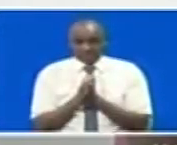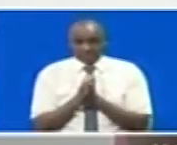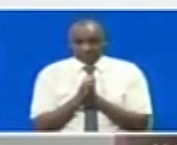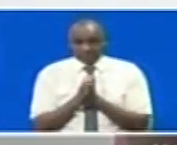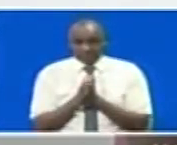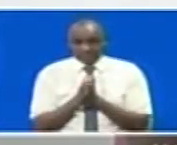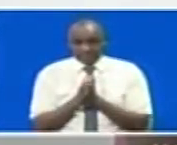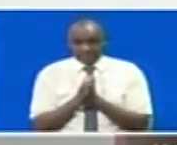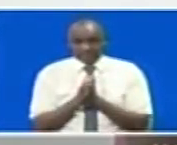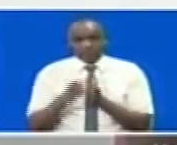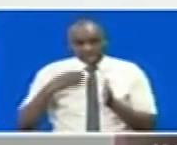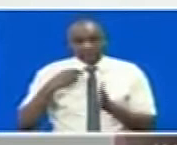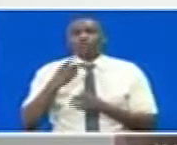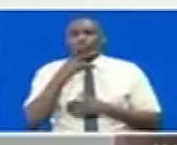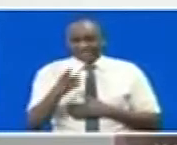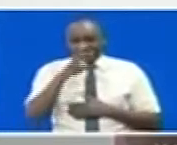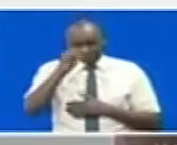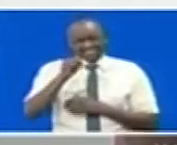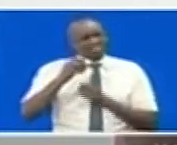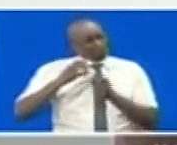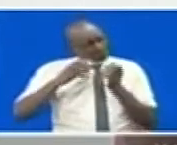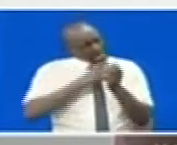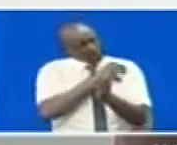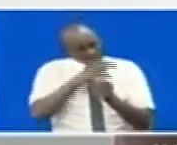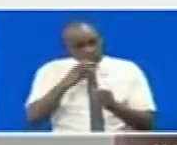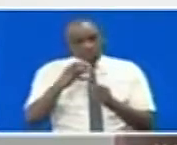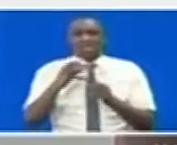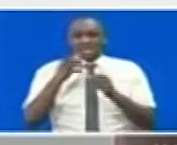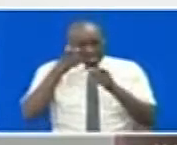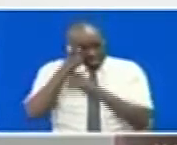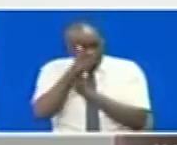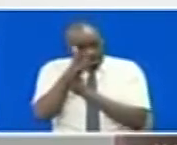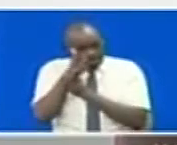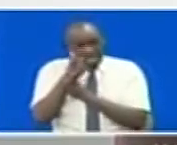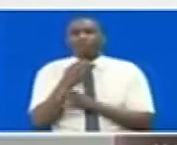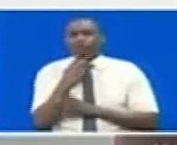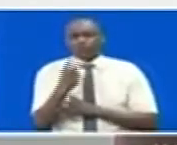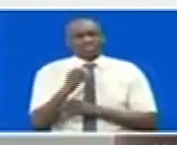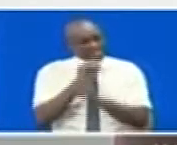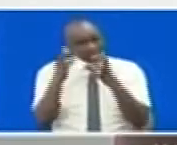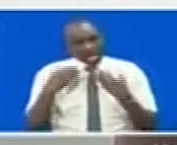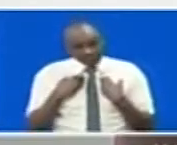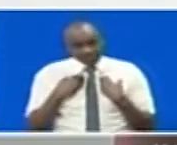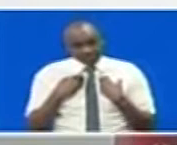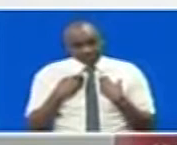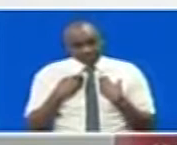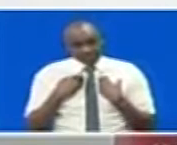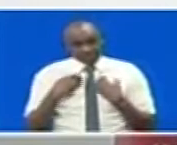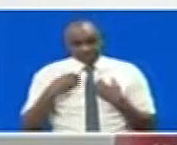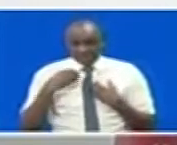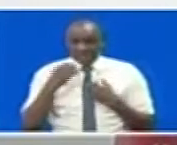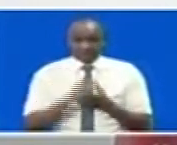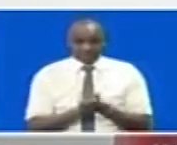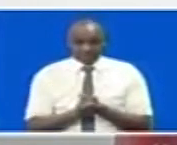200 meter radius. Very, very powerful voice recorders. We just finished the training last